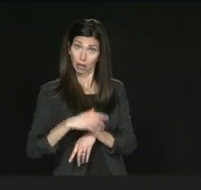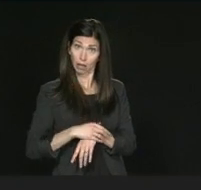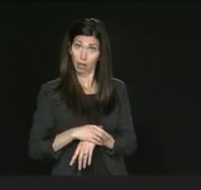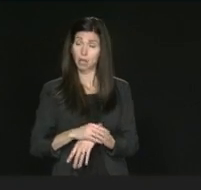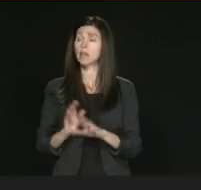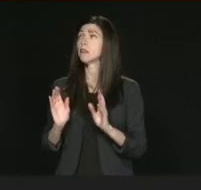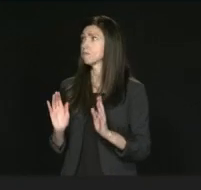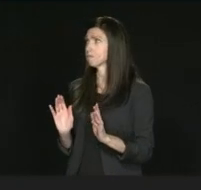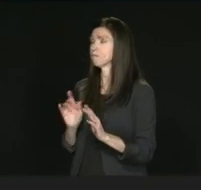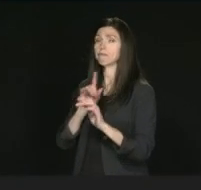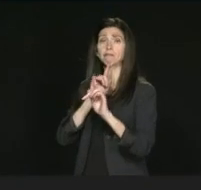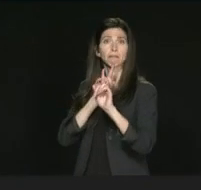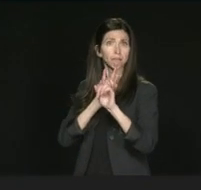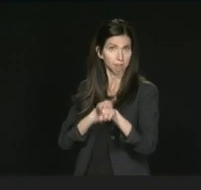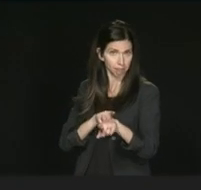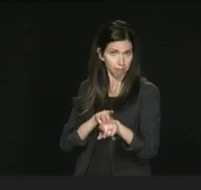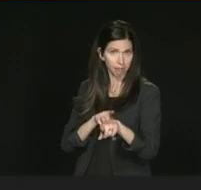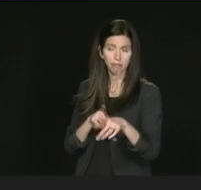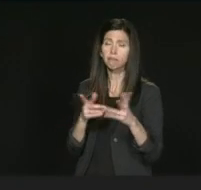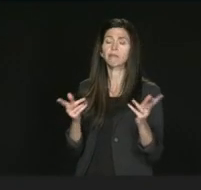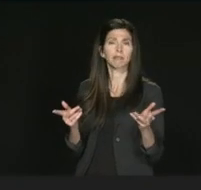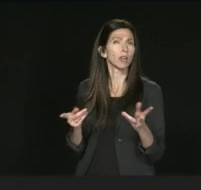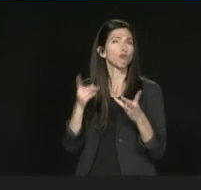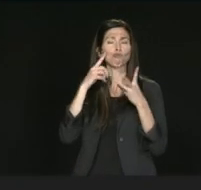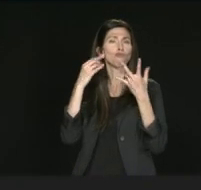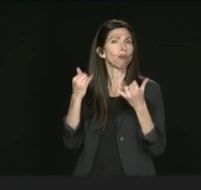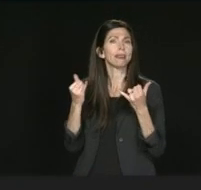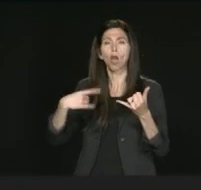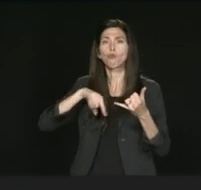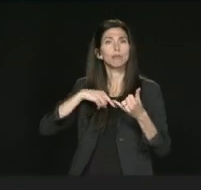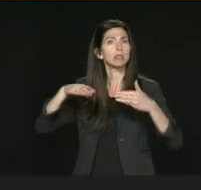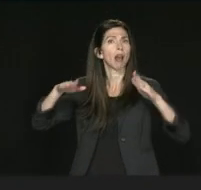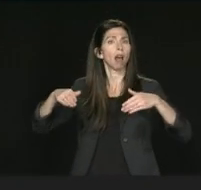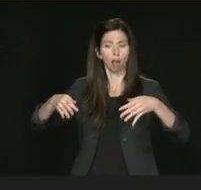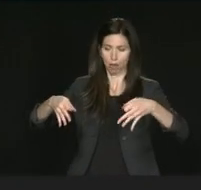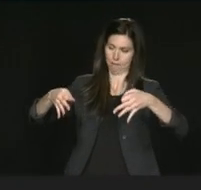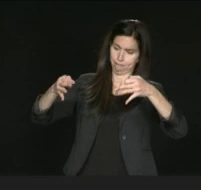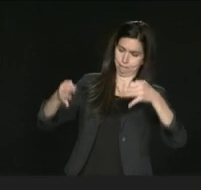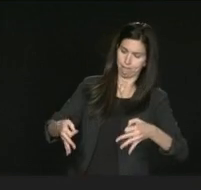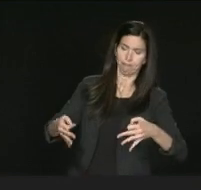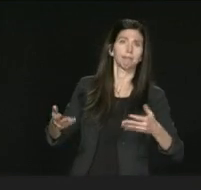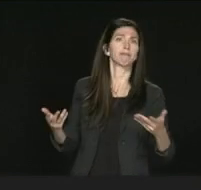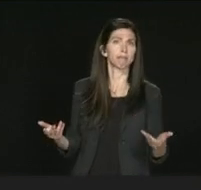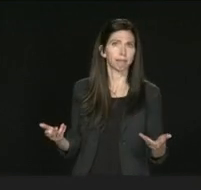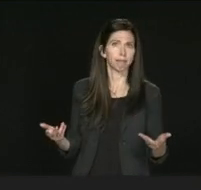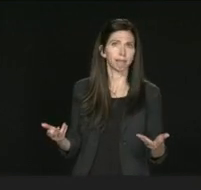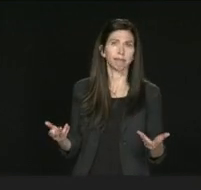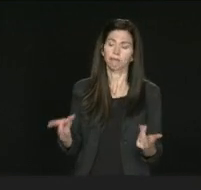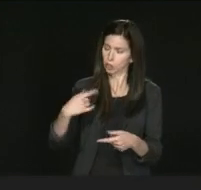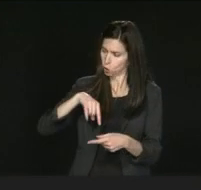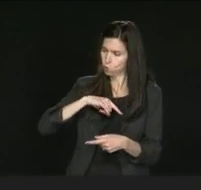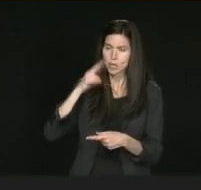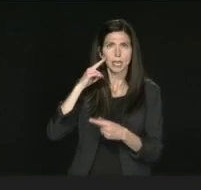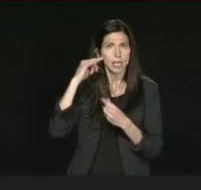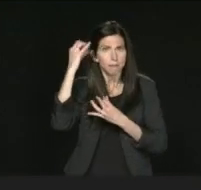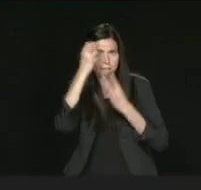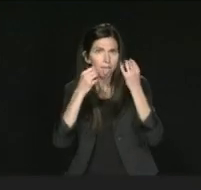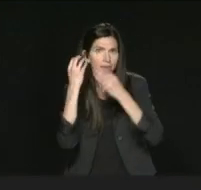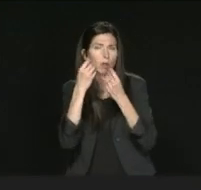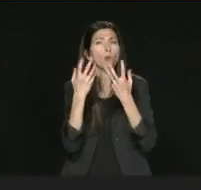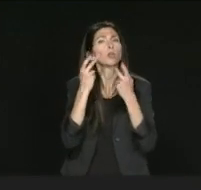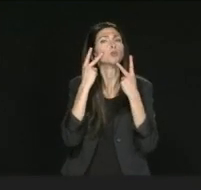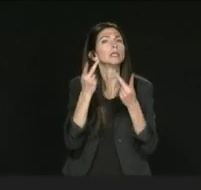solutions are being sort of piloted or put on the table. So I think what we want is to make sure we know what's going on in every